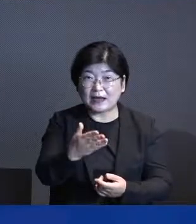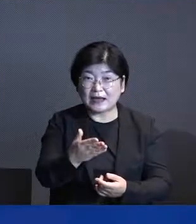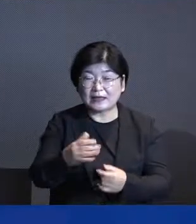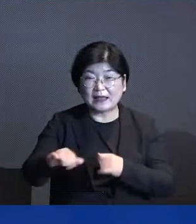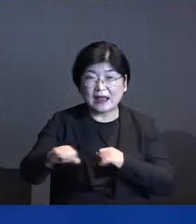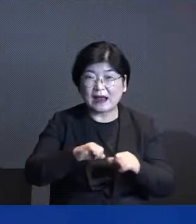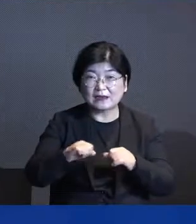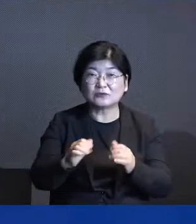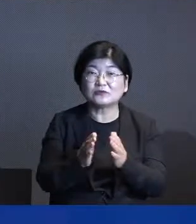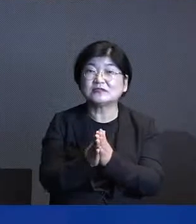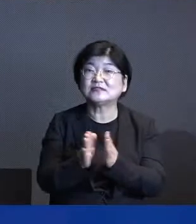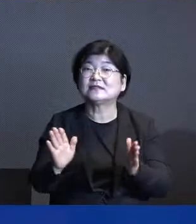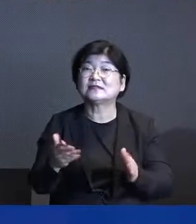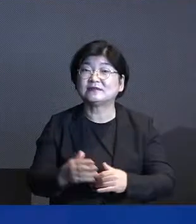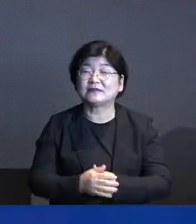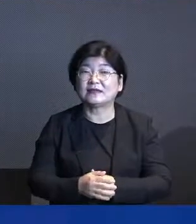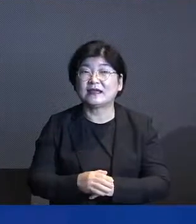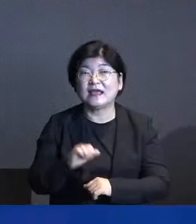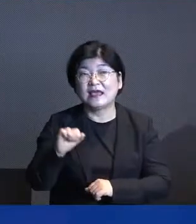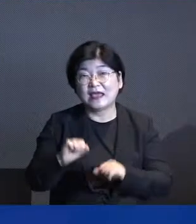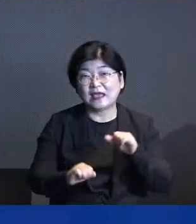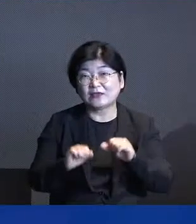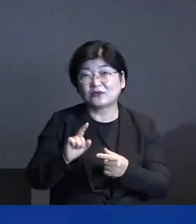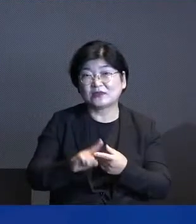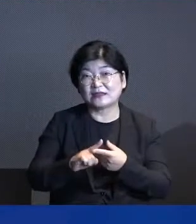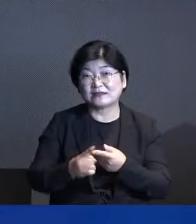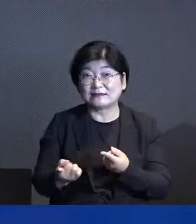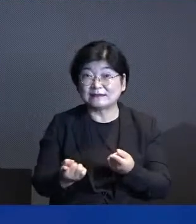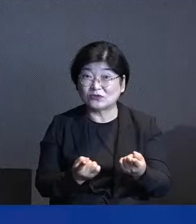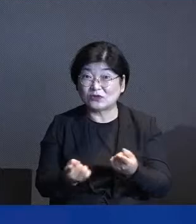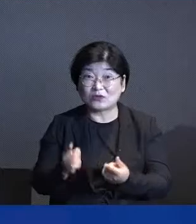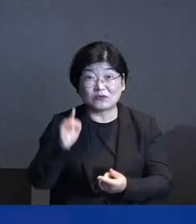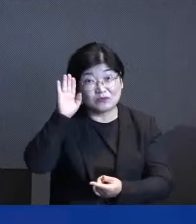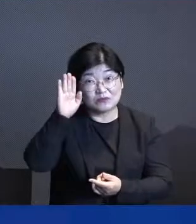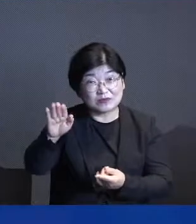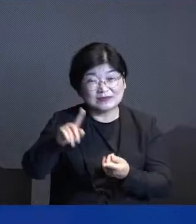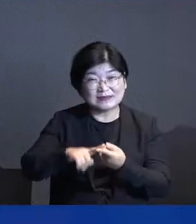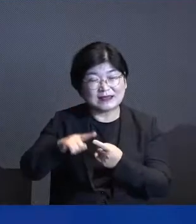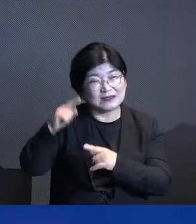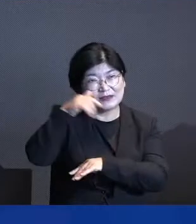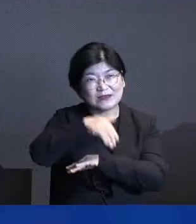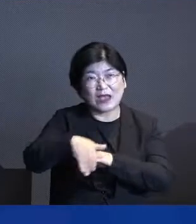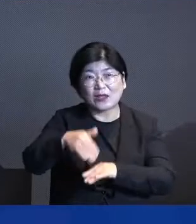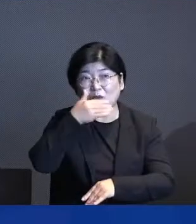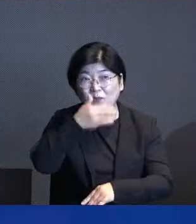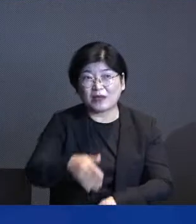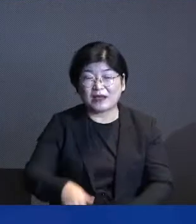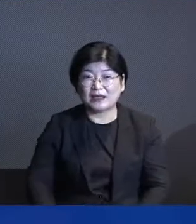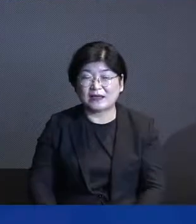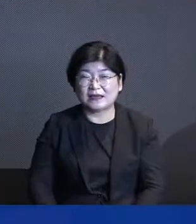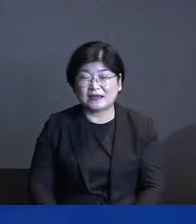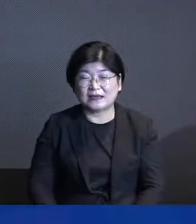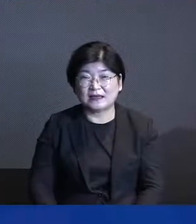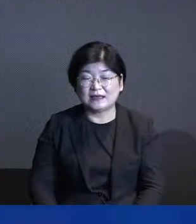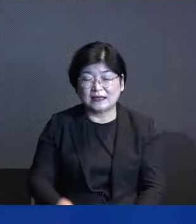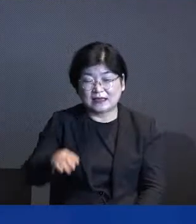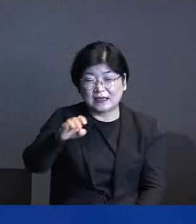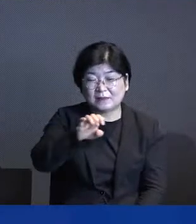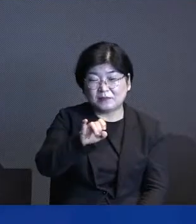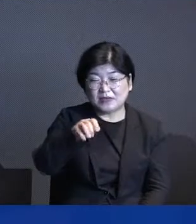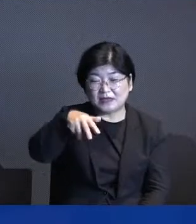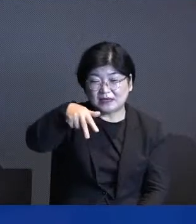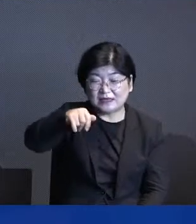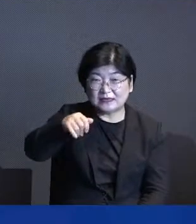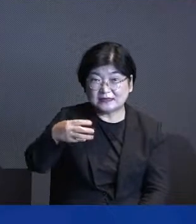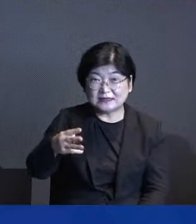to control their behaviors and plan for the future. So the frontal part of the cortex become